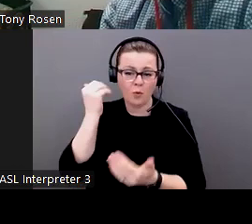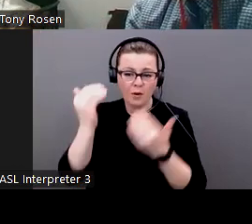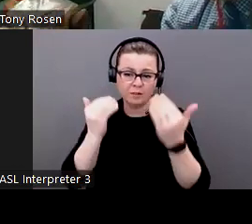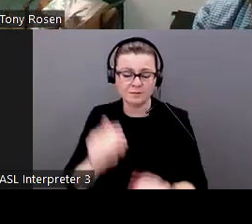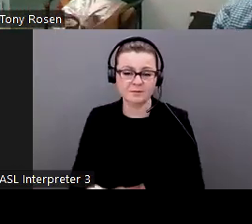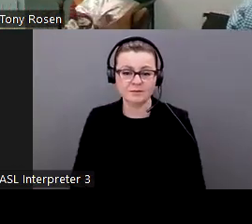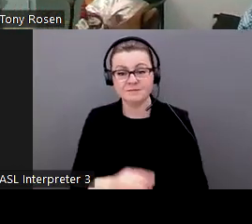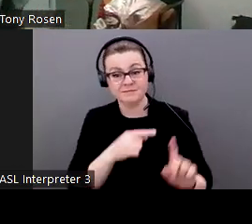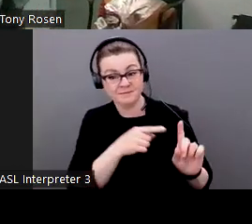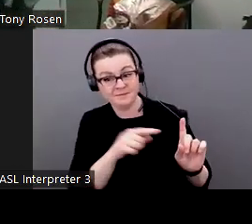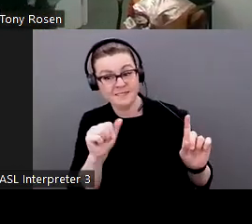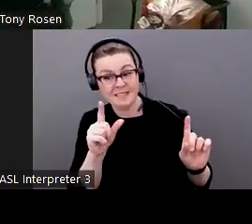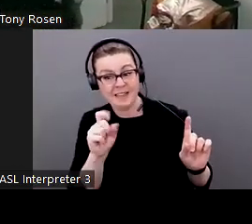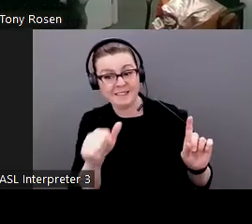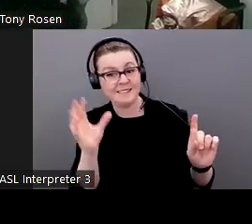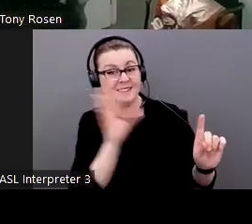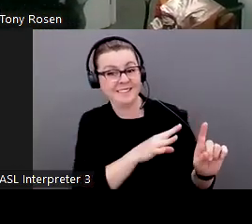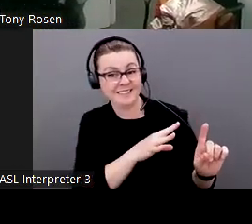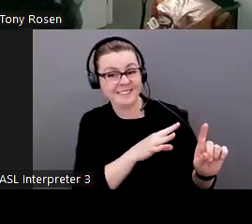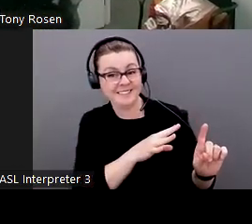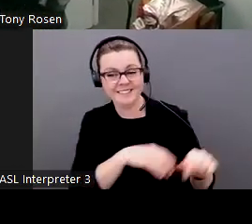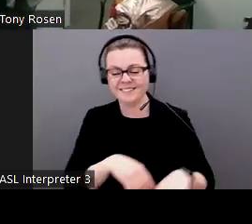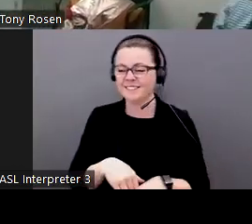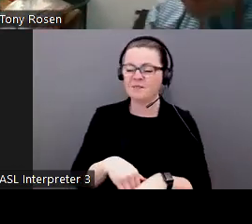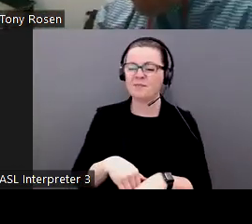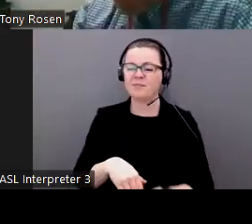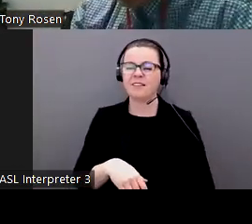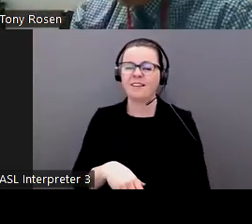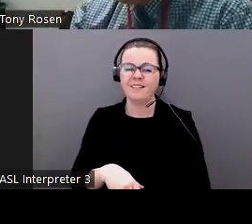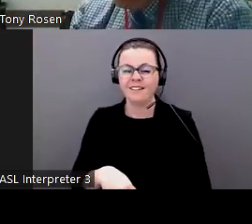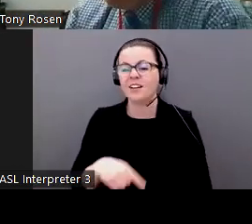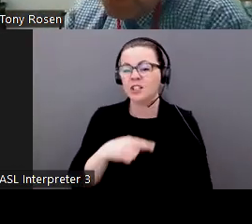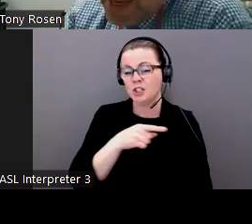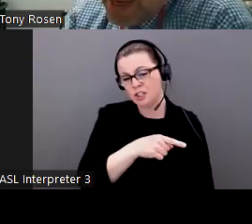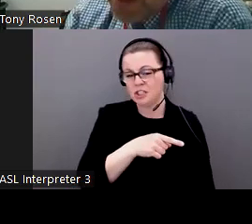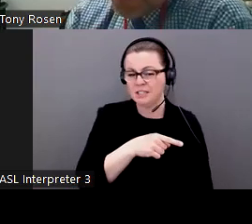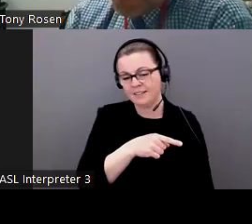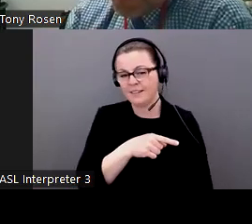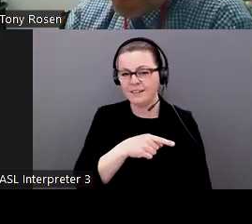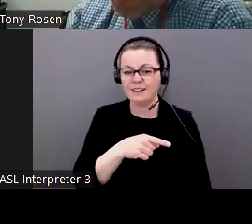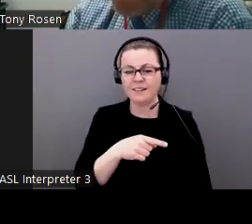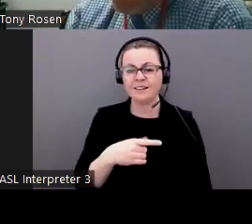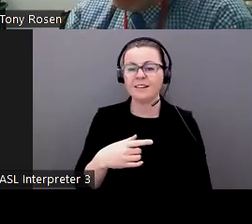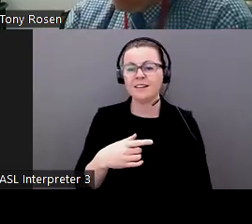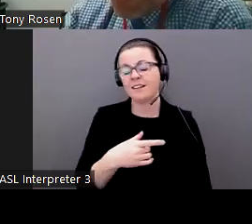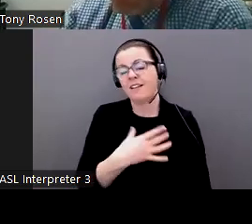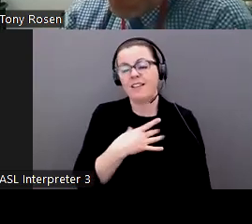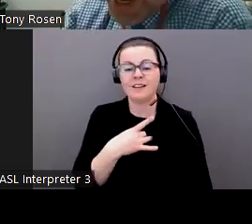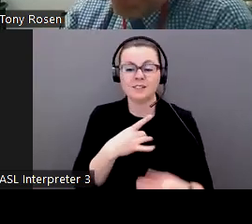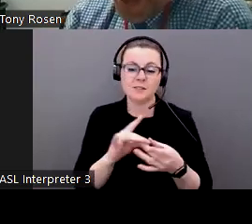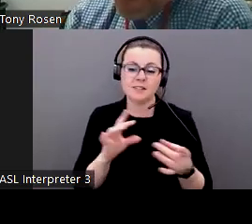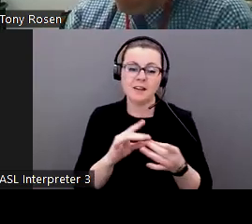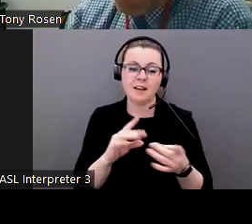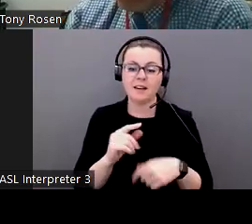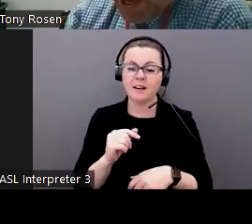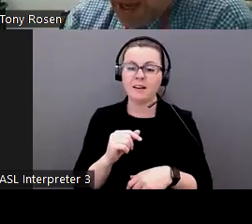Alyssa, and I'll show her to you again, Alyssa likes to say that she thinks she might be teaching